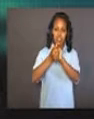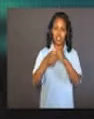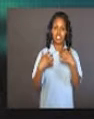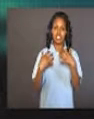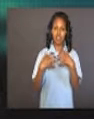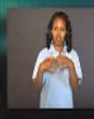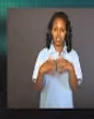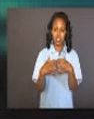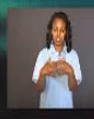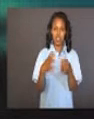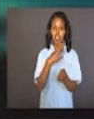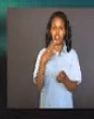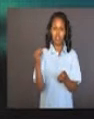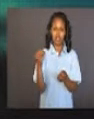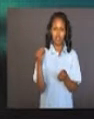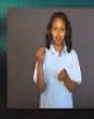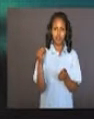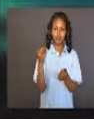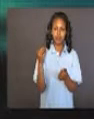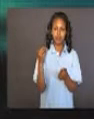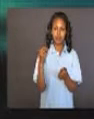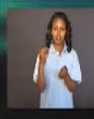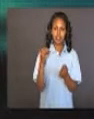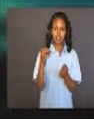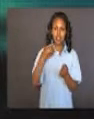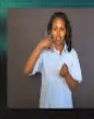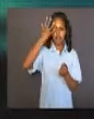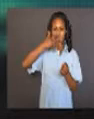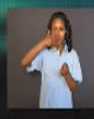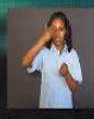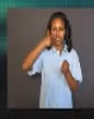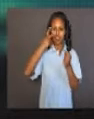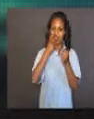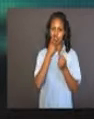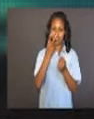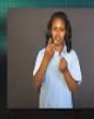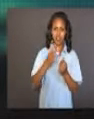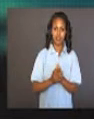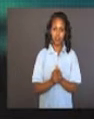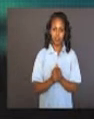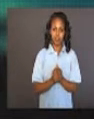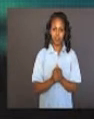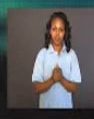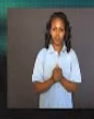devices, and a fluorescent screen.